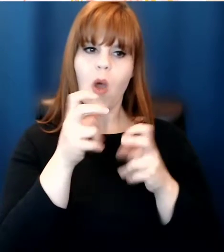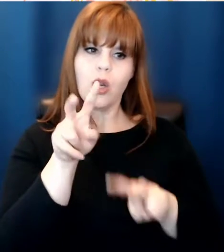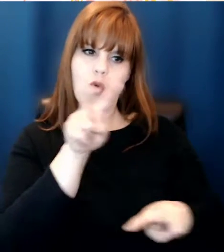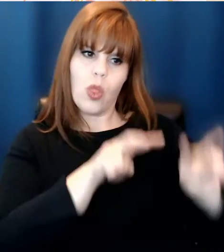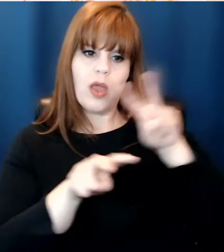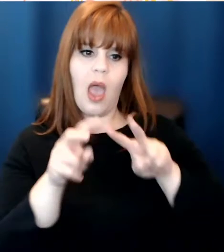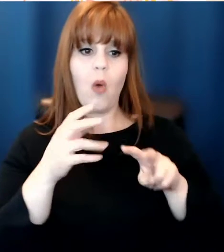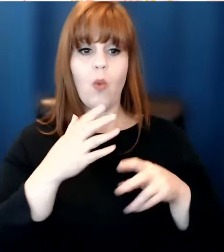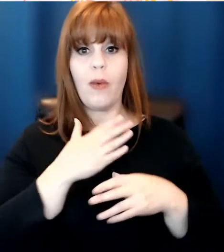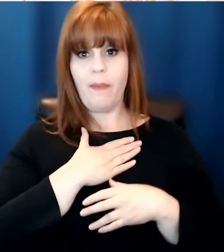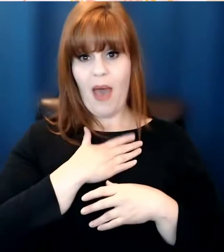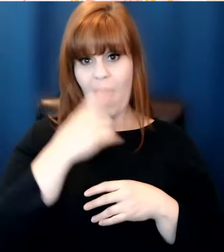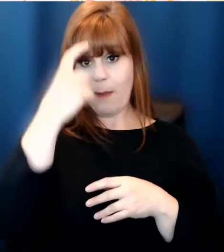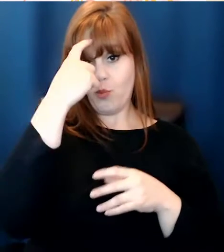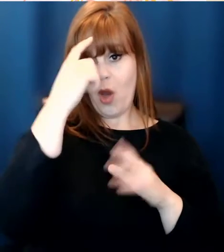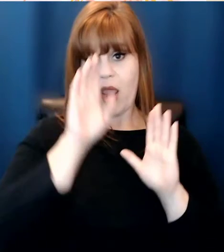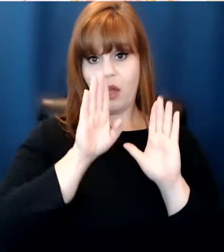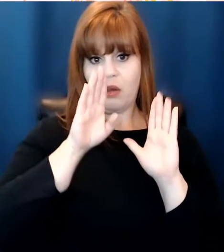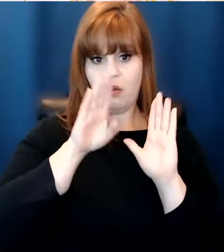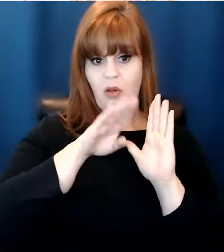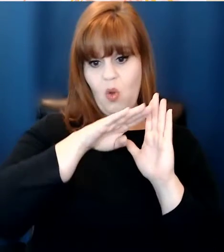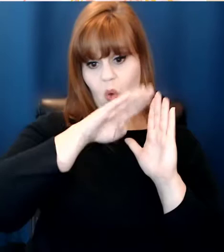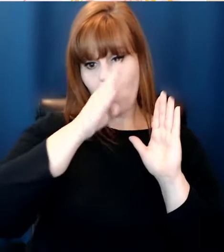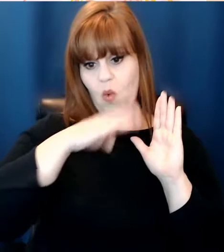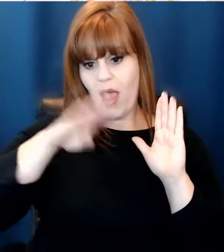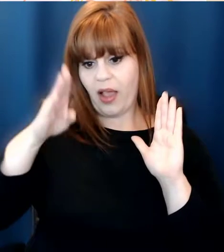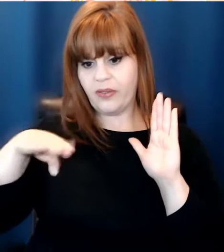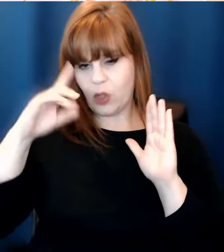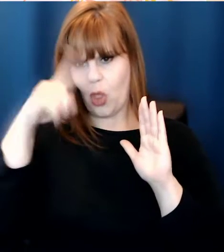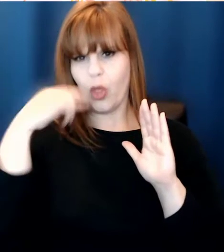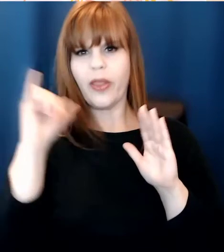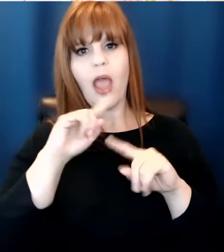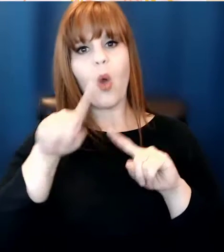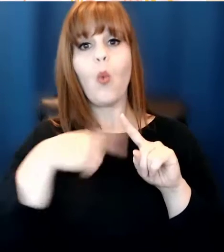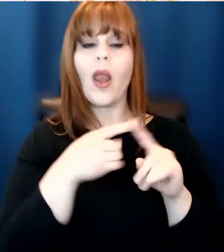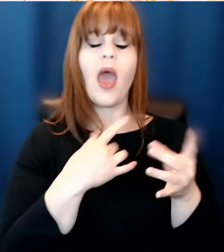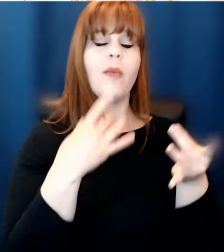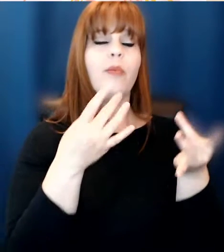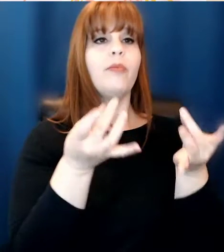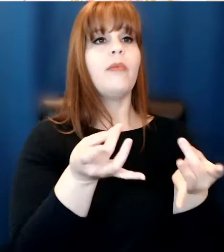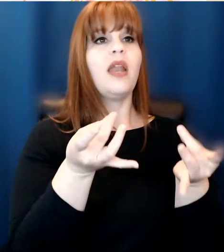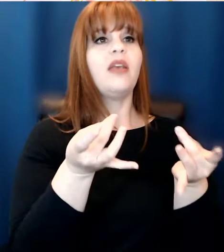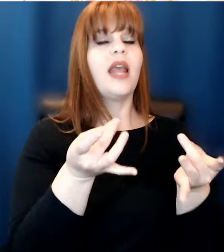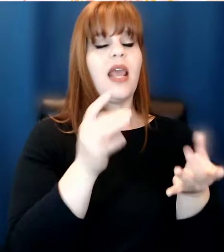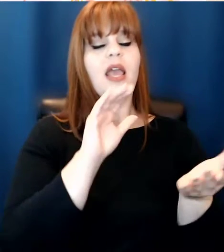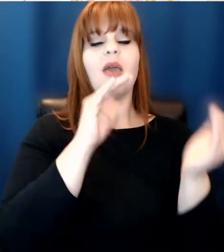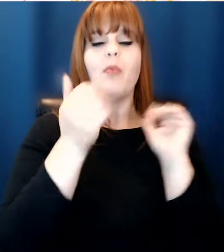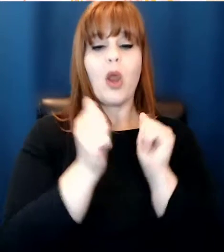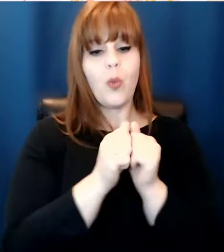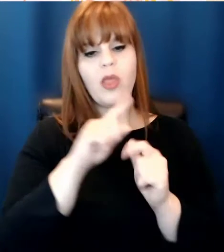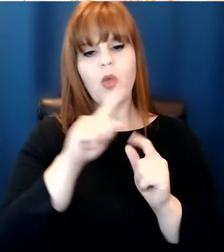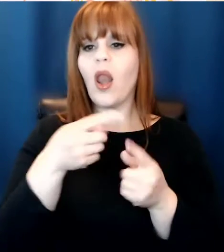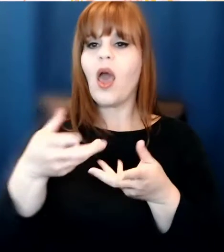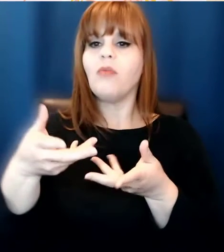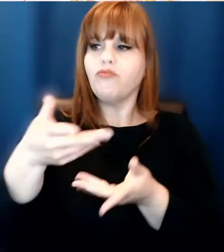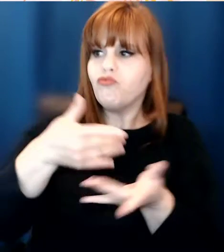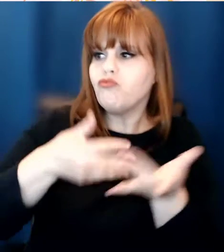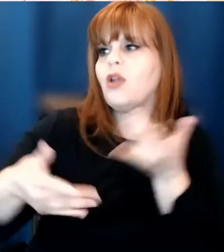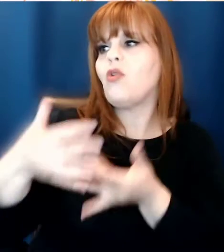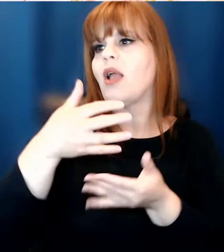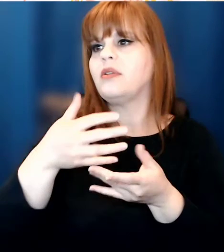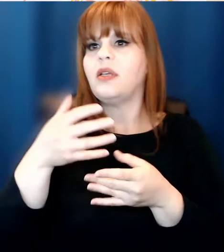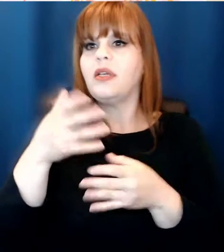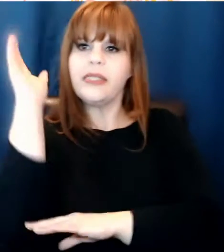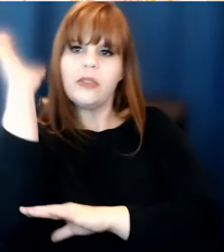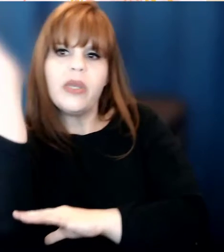brainwaves look like when I am meditating versus when I am interacting, speaking, thinking, these kinds of